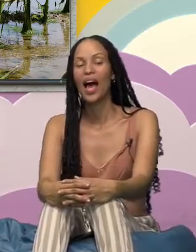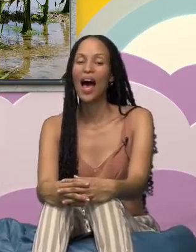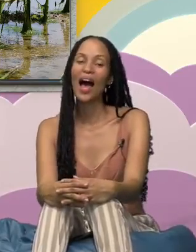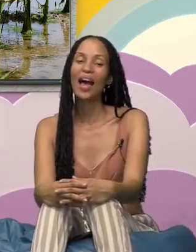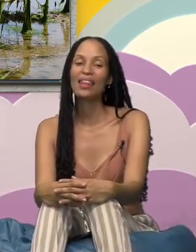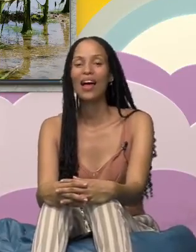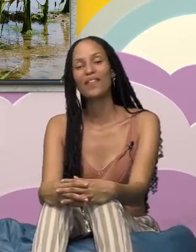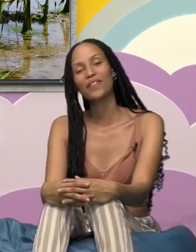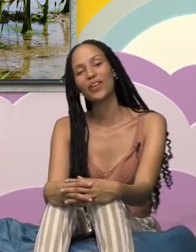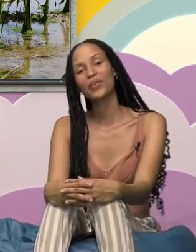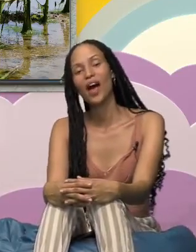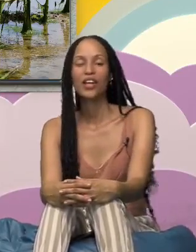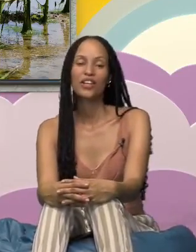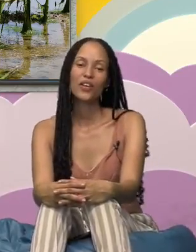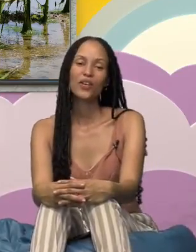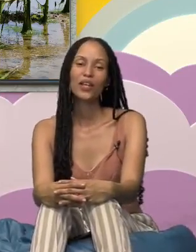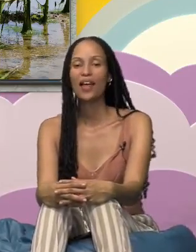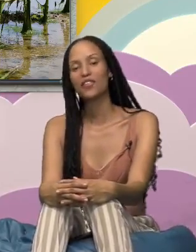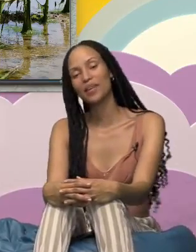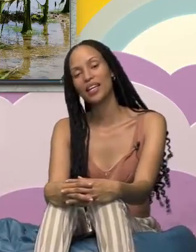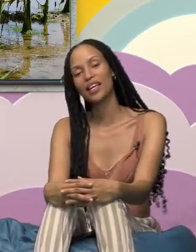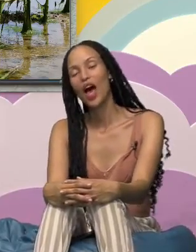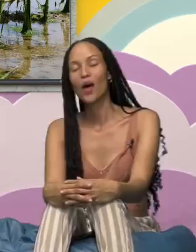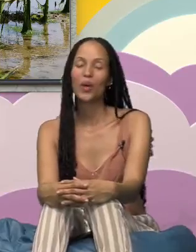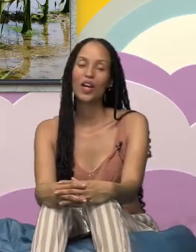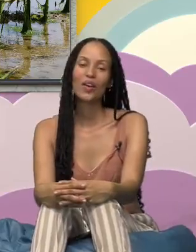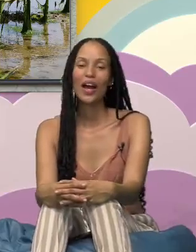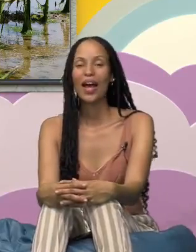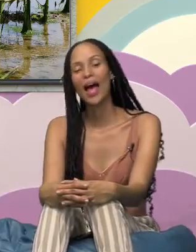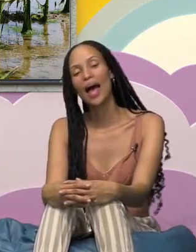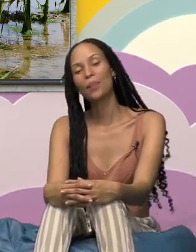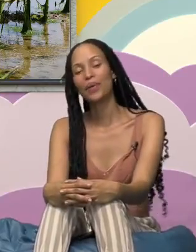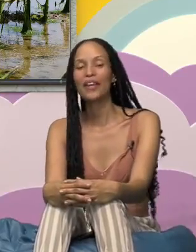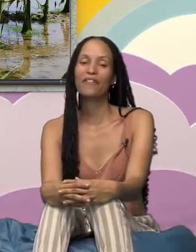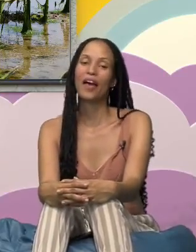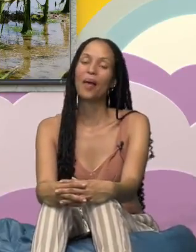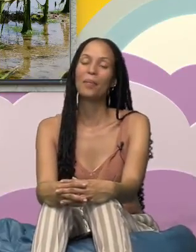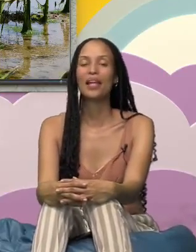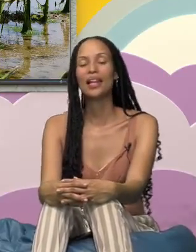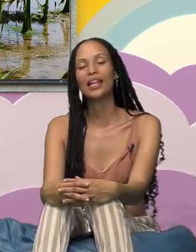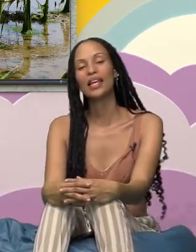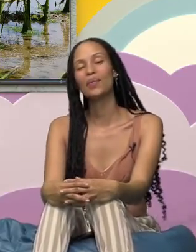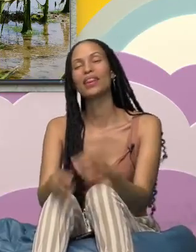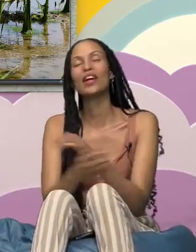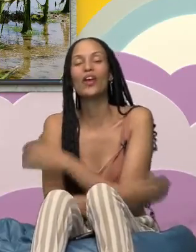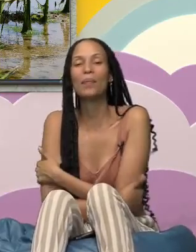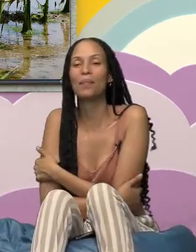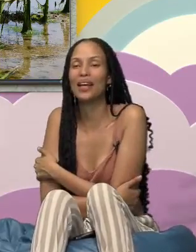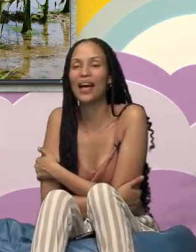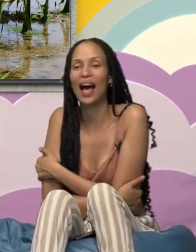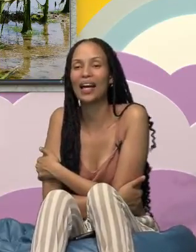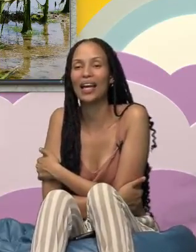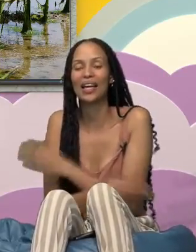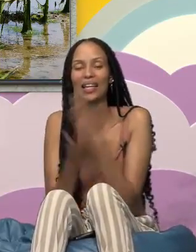3. I love you, you love me. We're a happy family with a